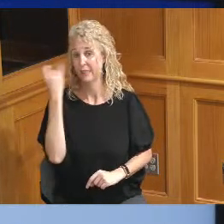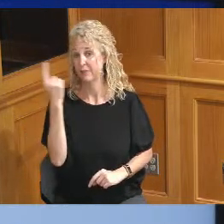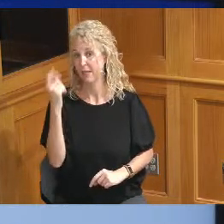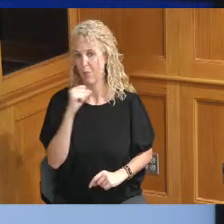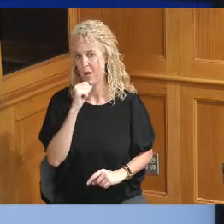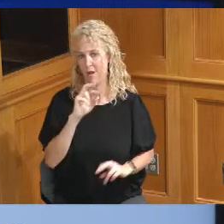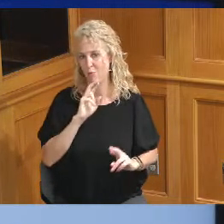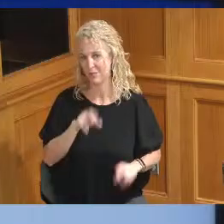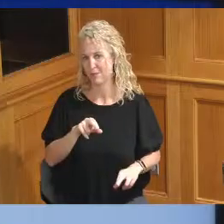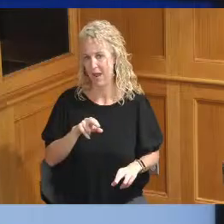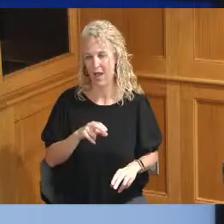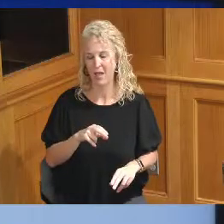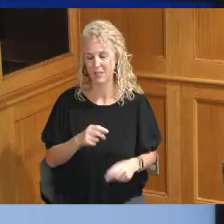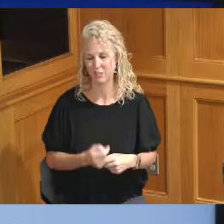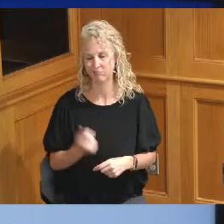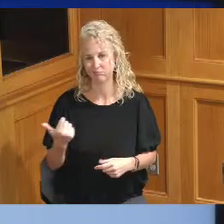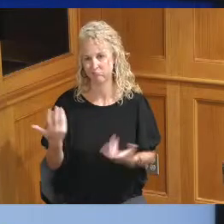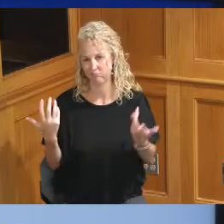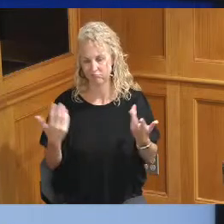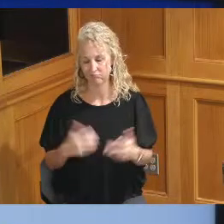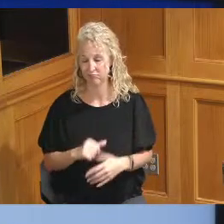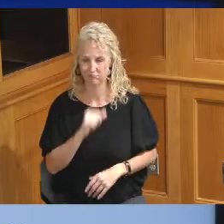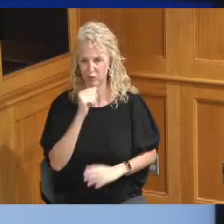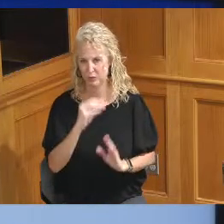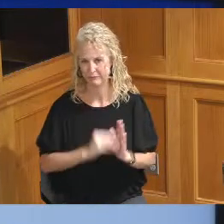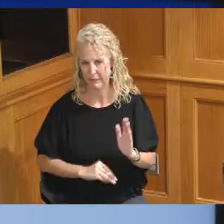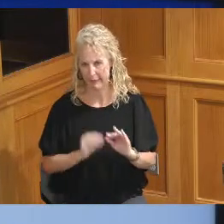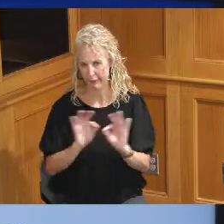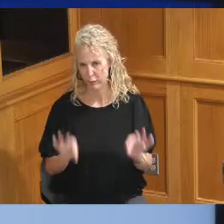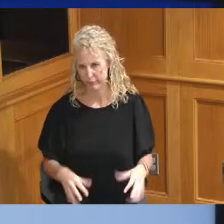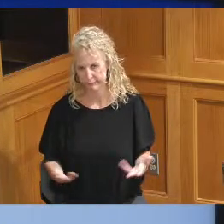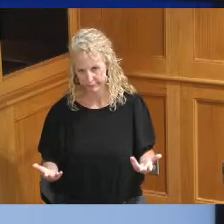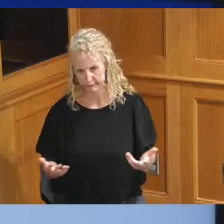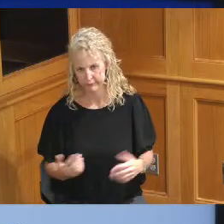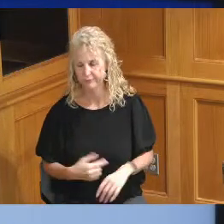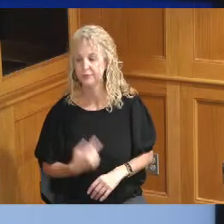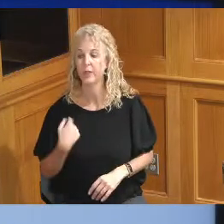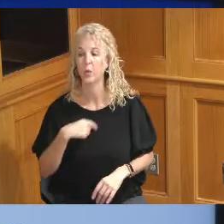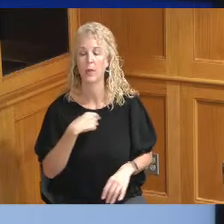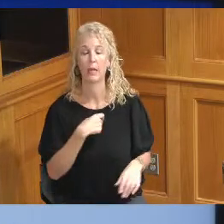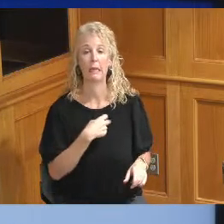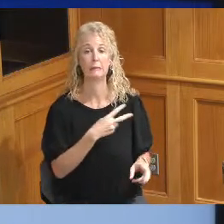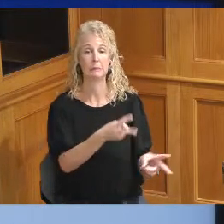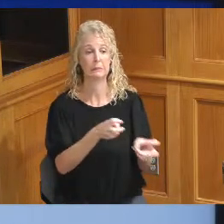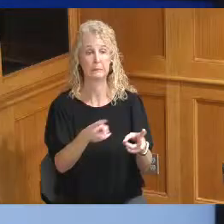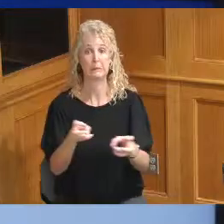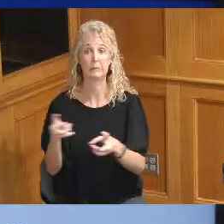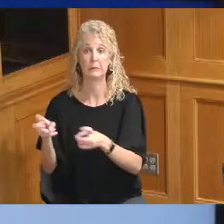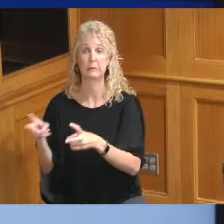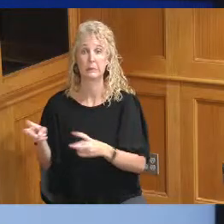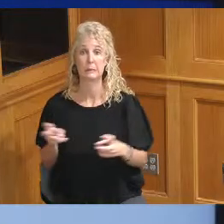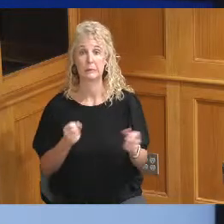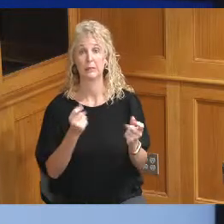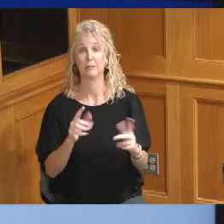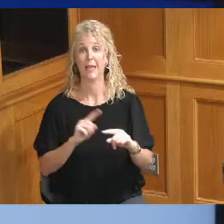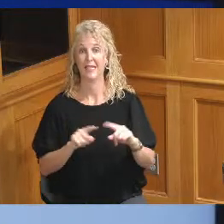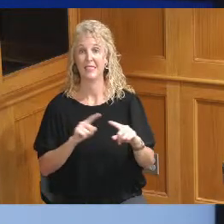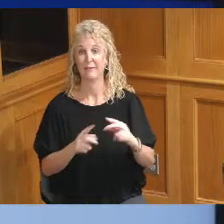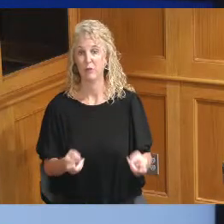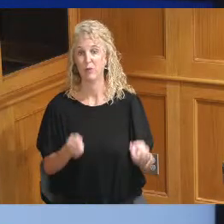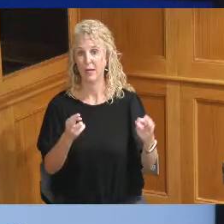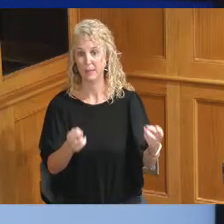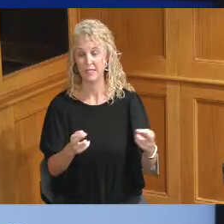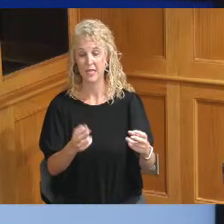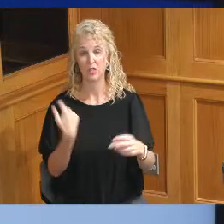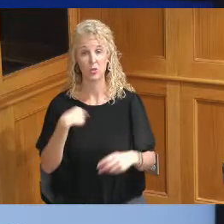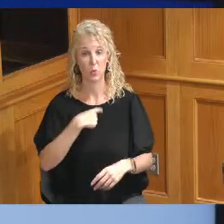did not respond, they were automatically excluded. We solicited input from a variety of groups, including the Board of County Commissioners and your staff.